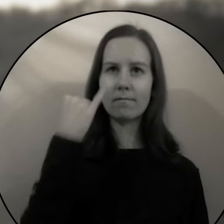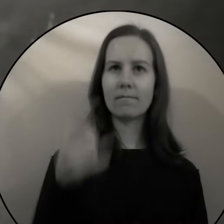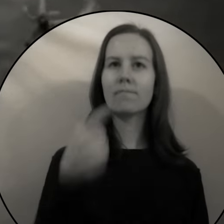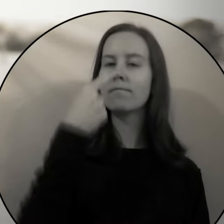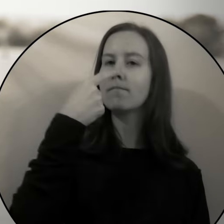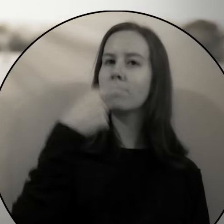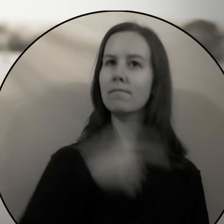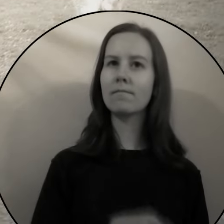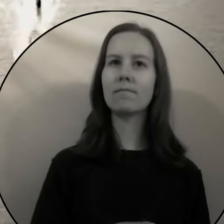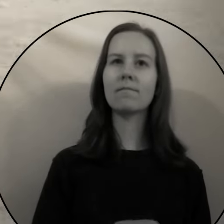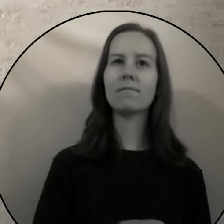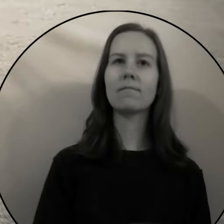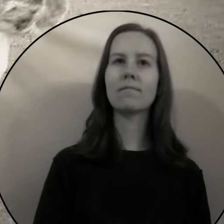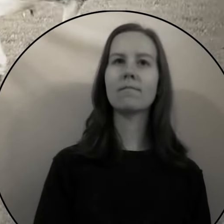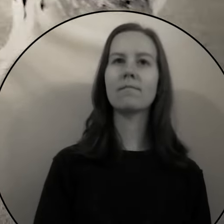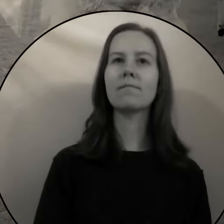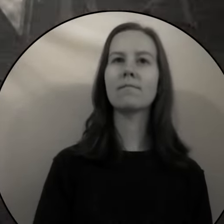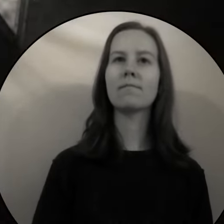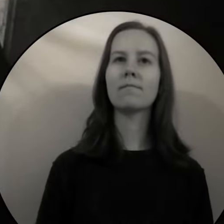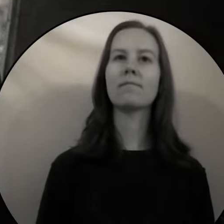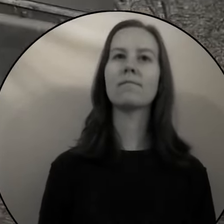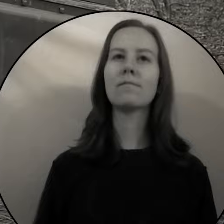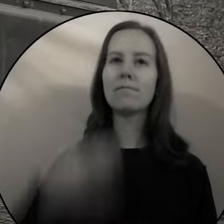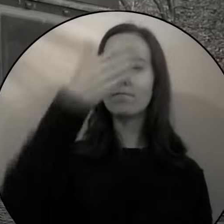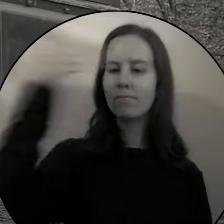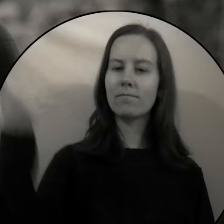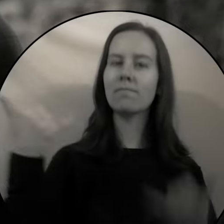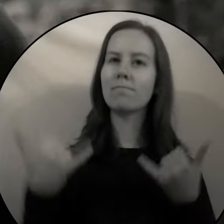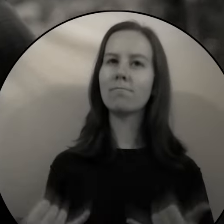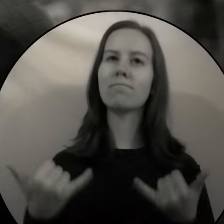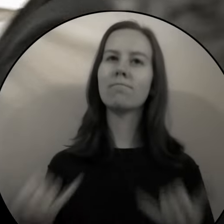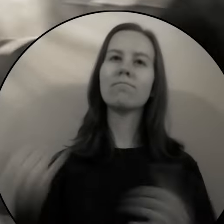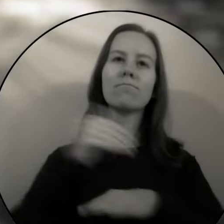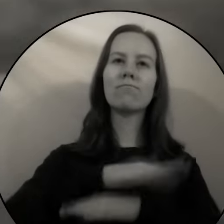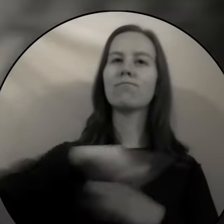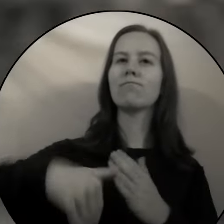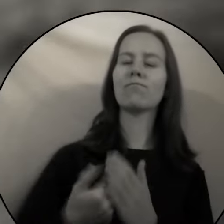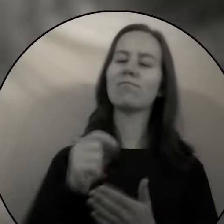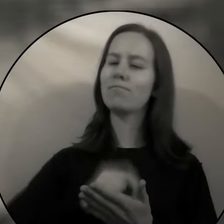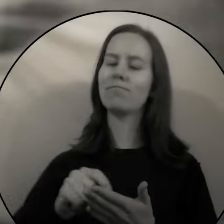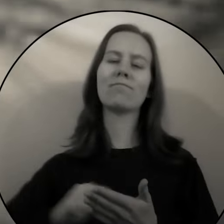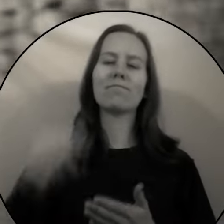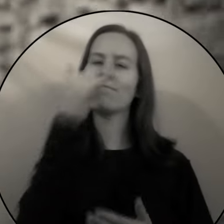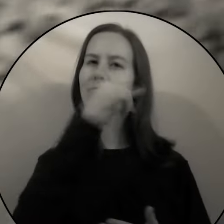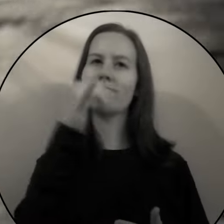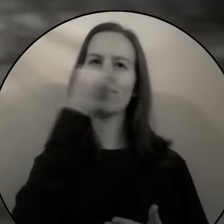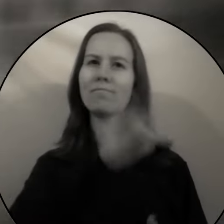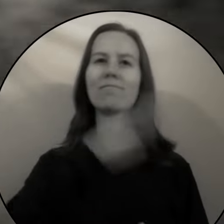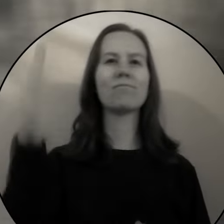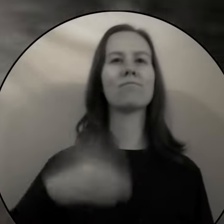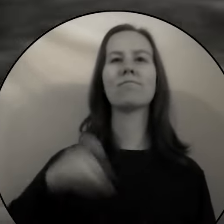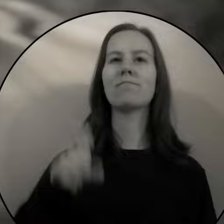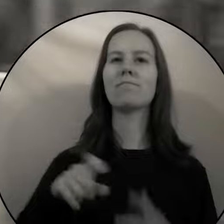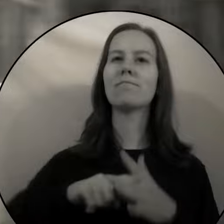if you don't mind forget today tonight all the Silly things you You